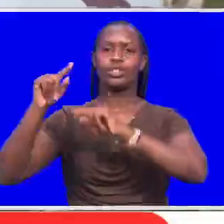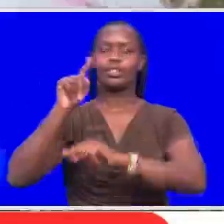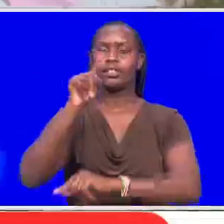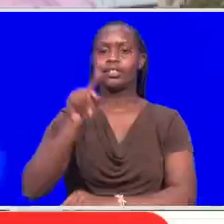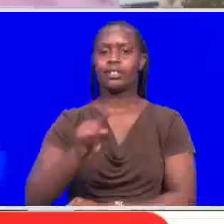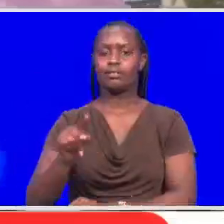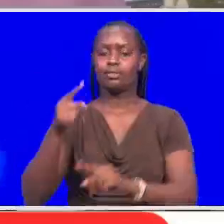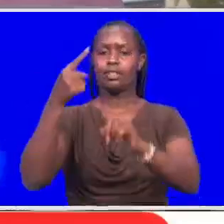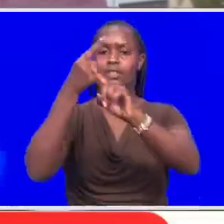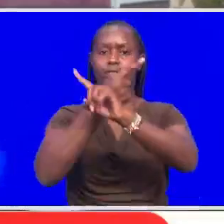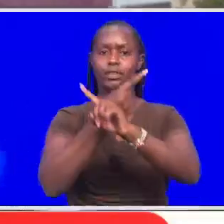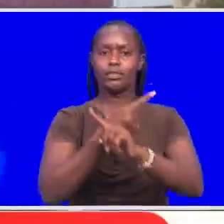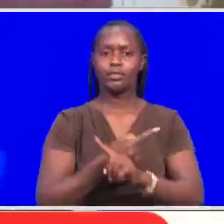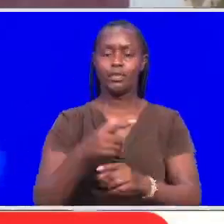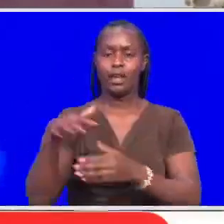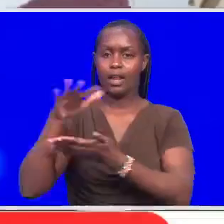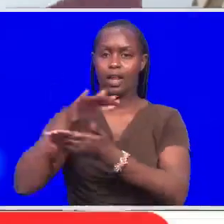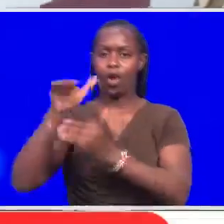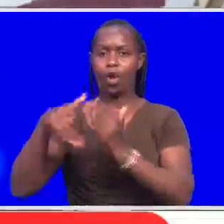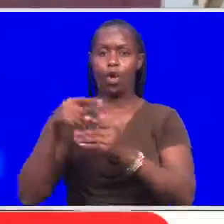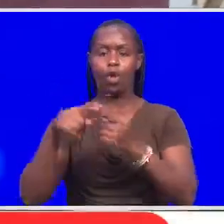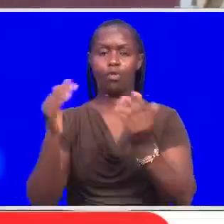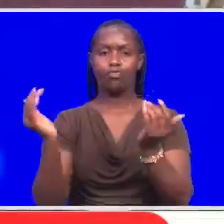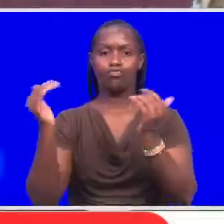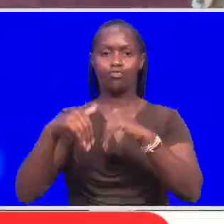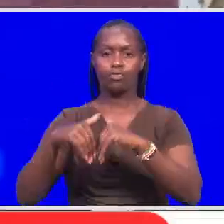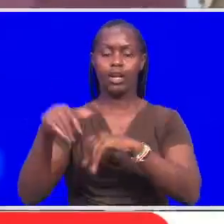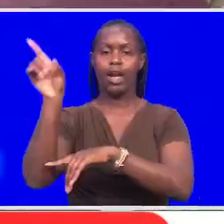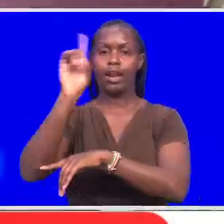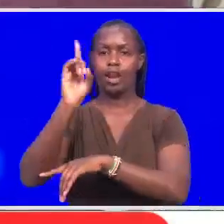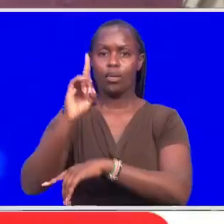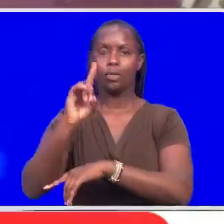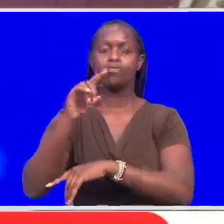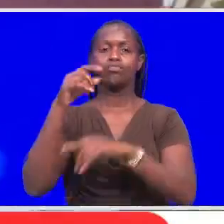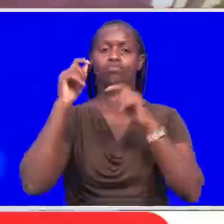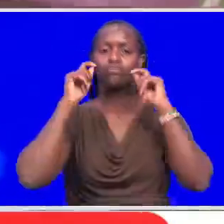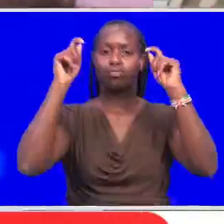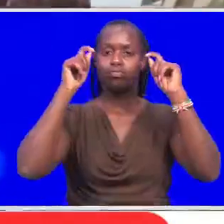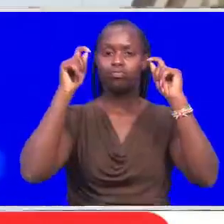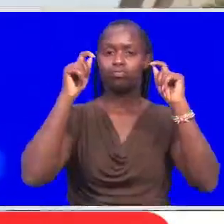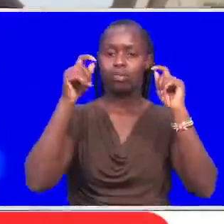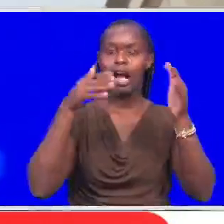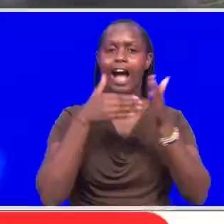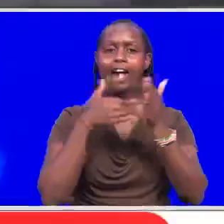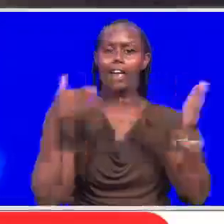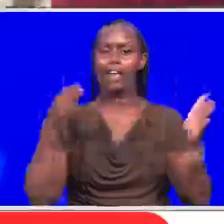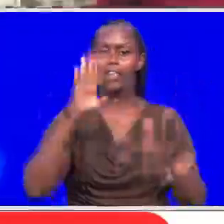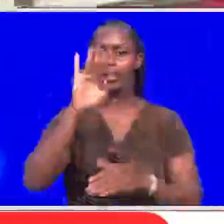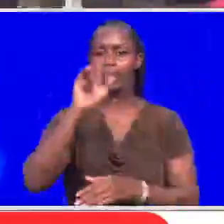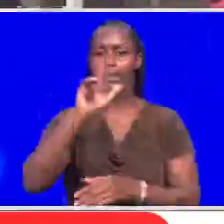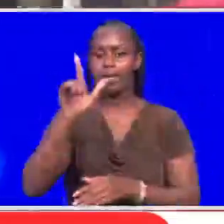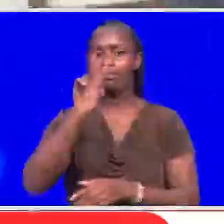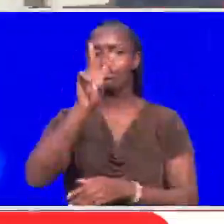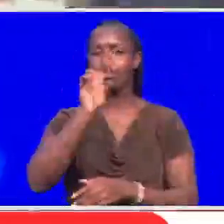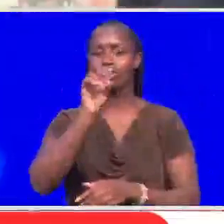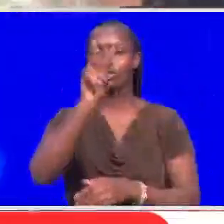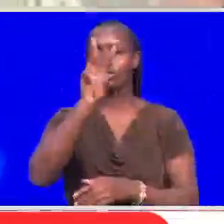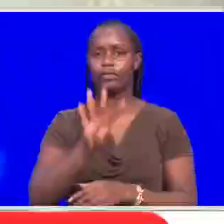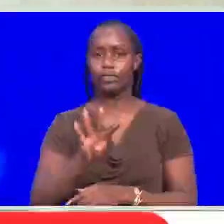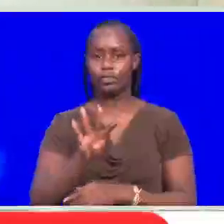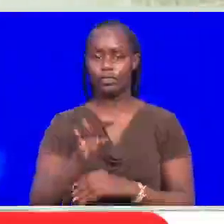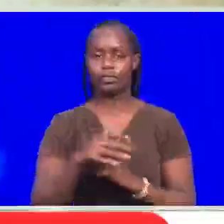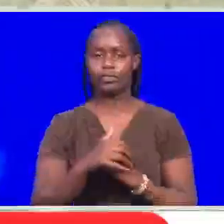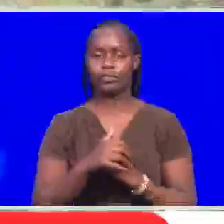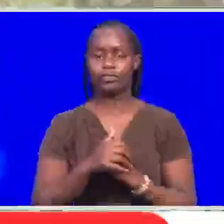corners, converged in the capital to vehemently oppose what they deem as punitive finance bill of 2024.